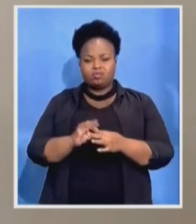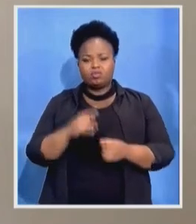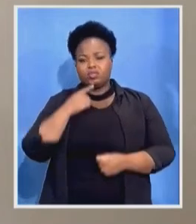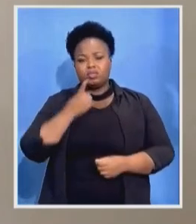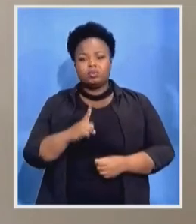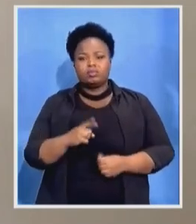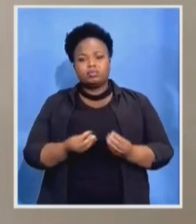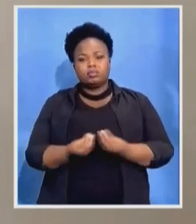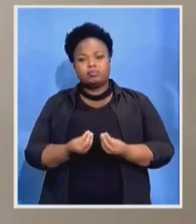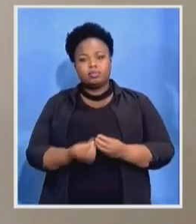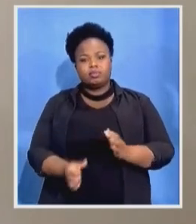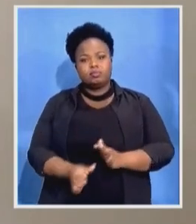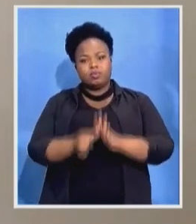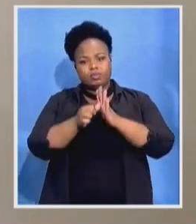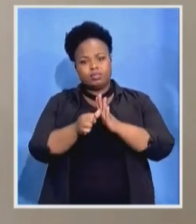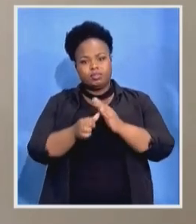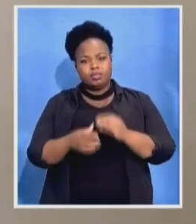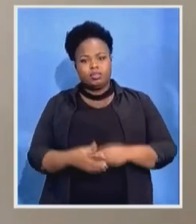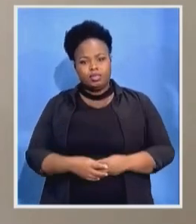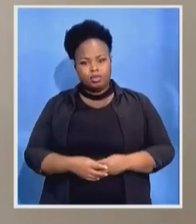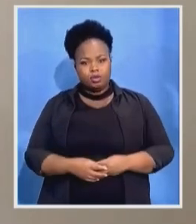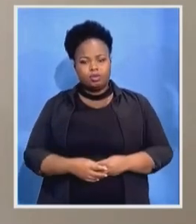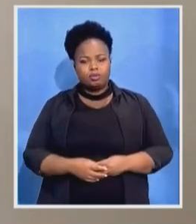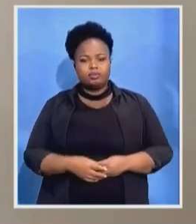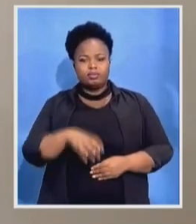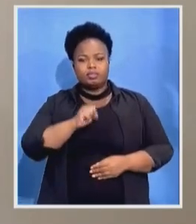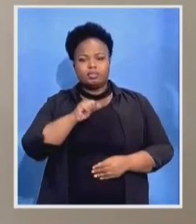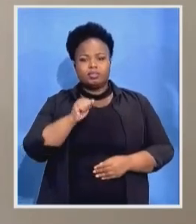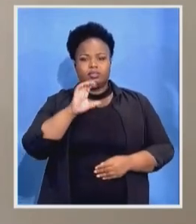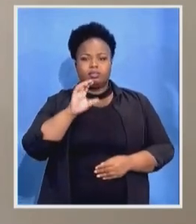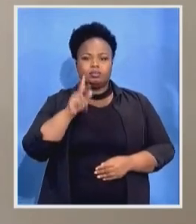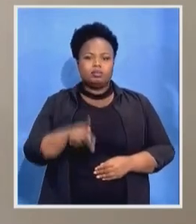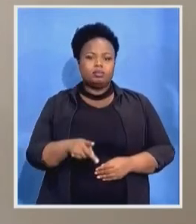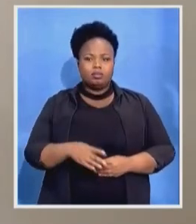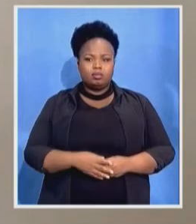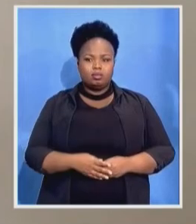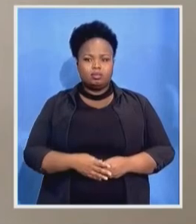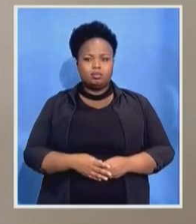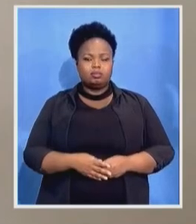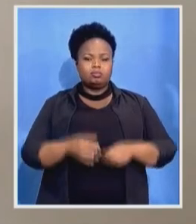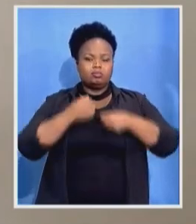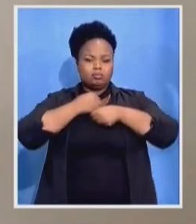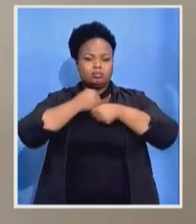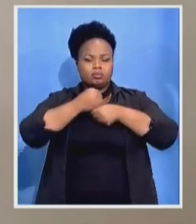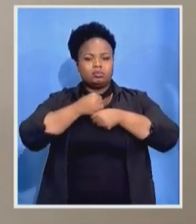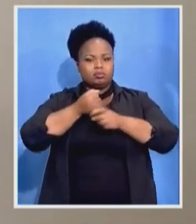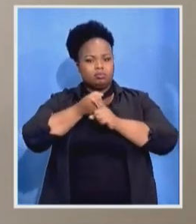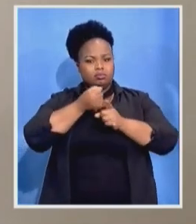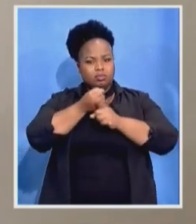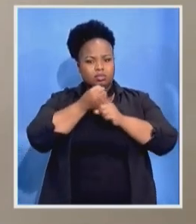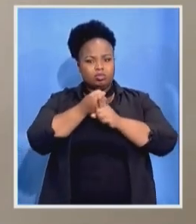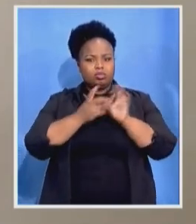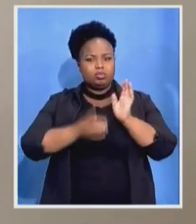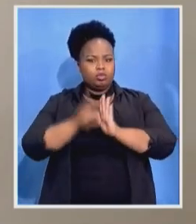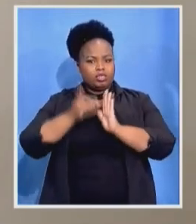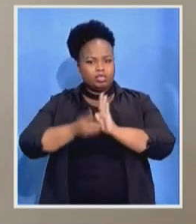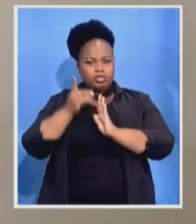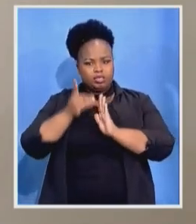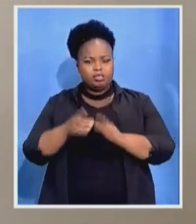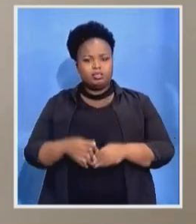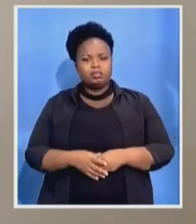the SACP must campaign for the development and incorporation of measures